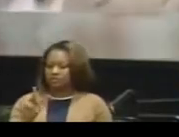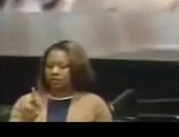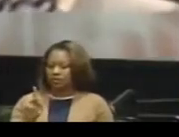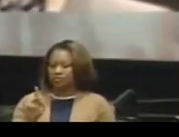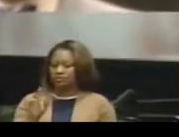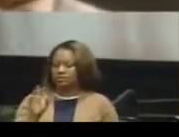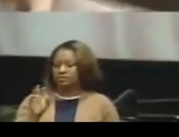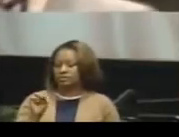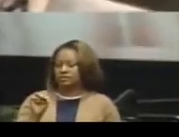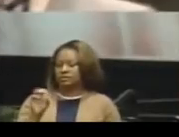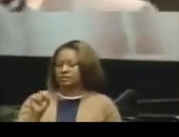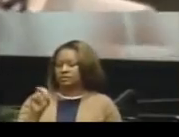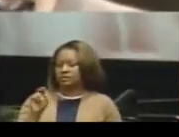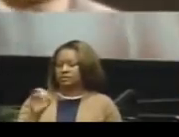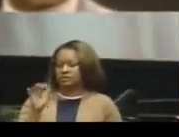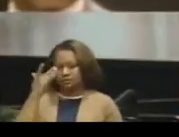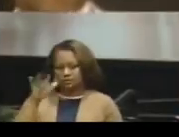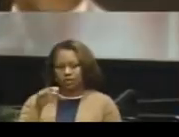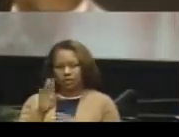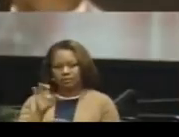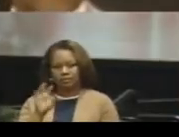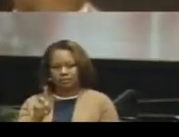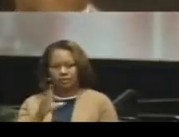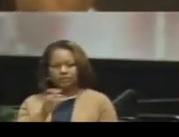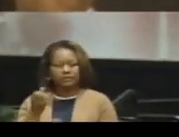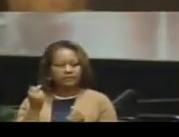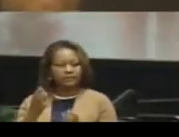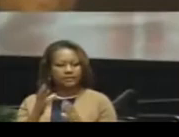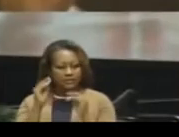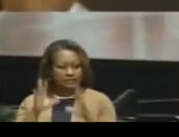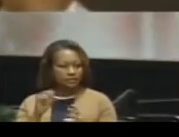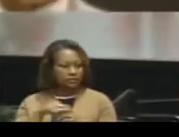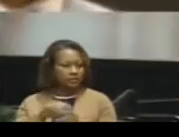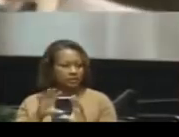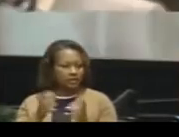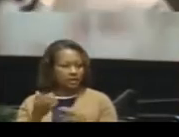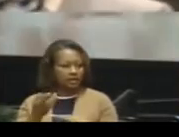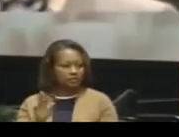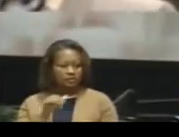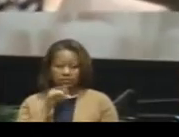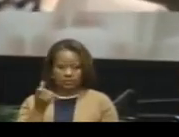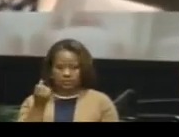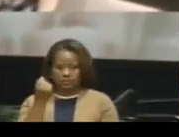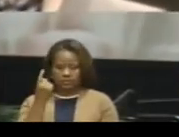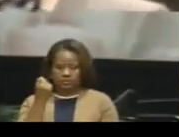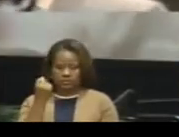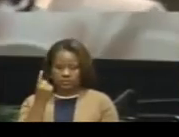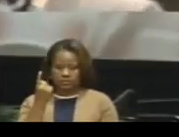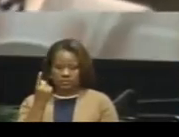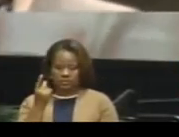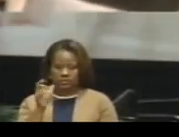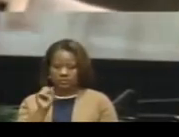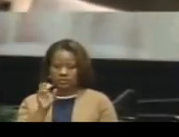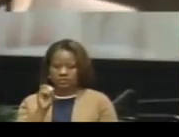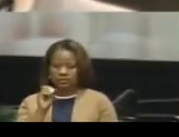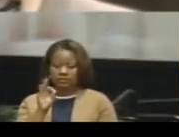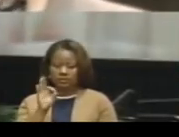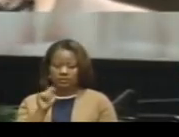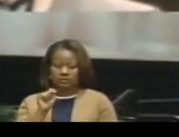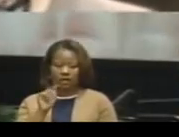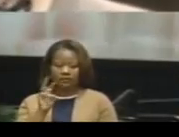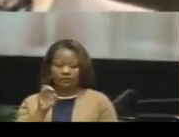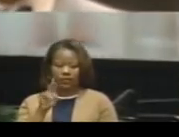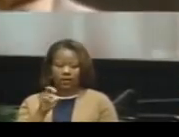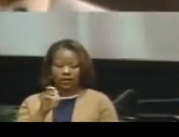been in classrooms where a lot of teachers don't understand the software. They don't understand what's